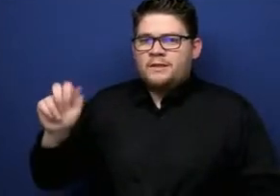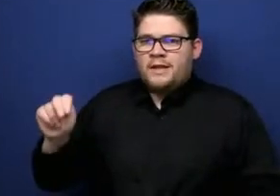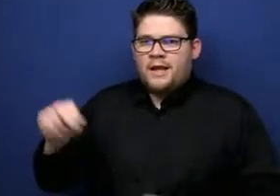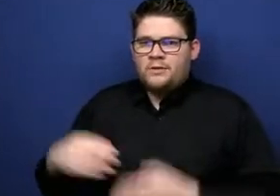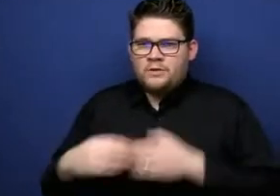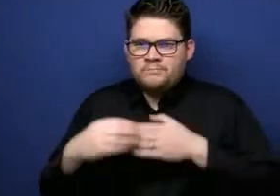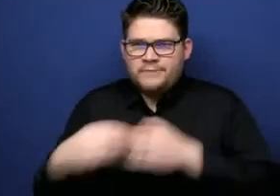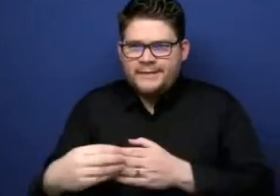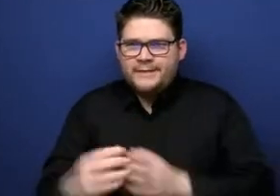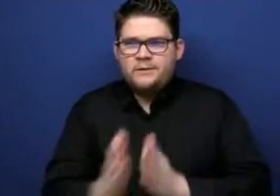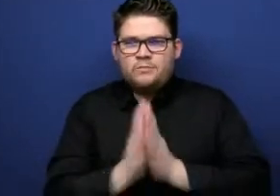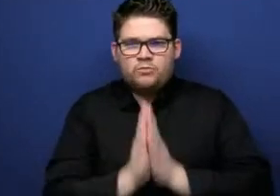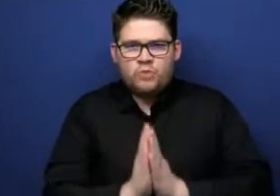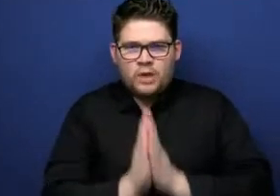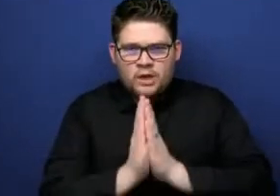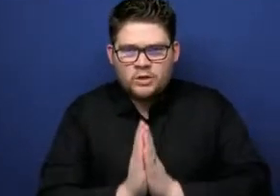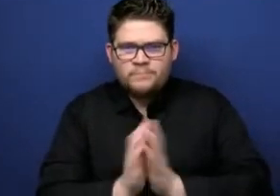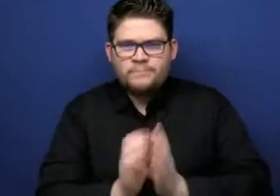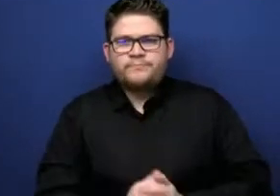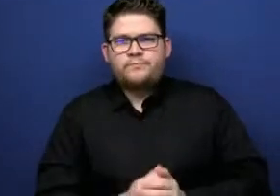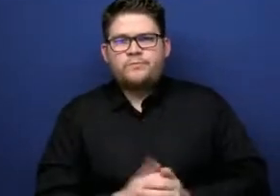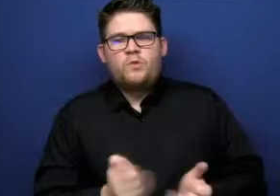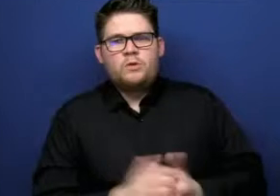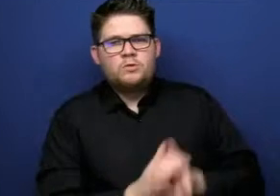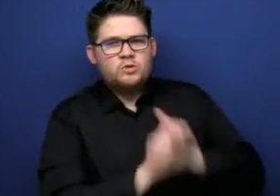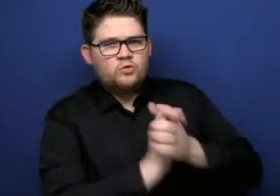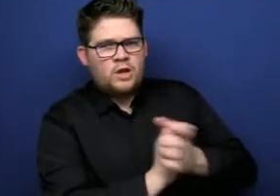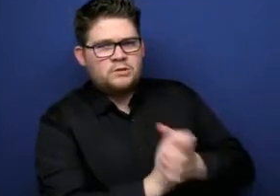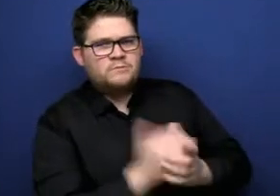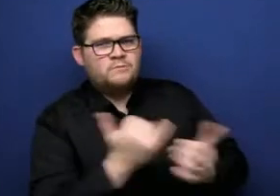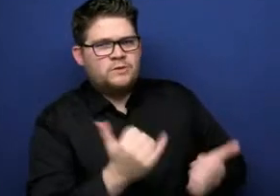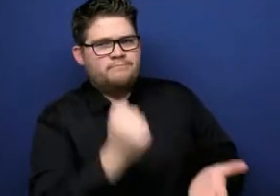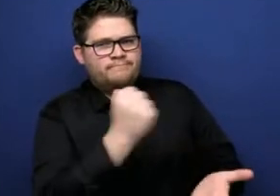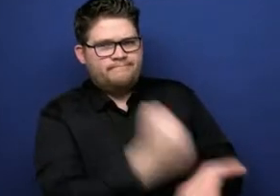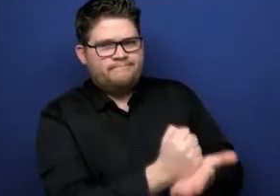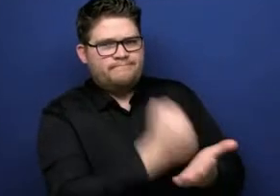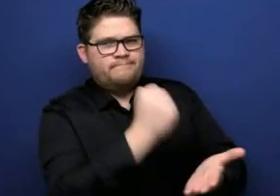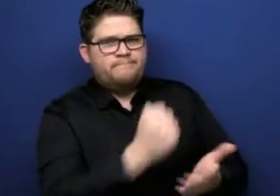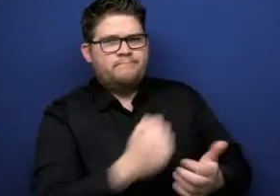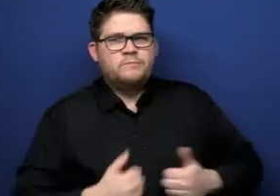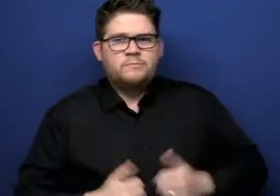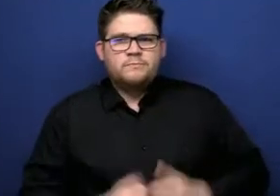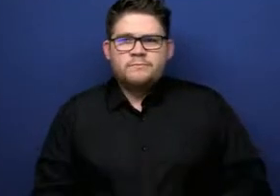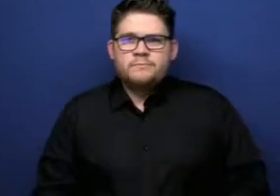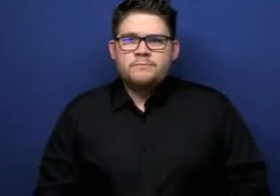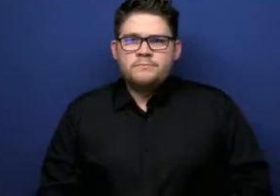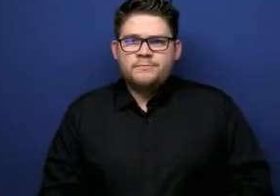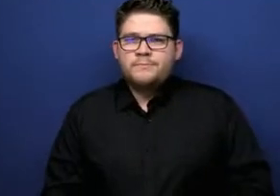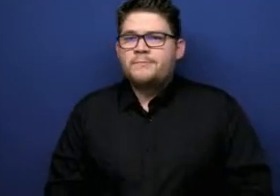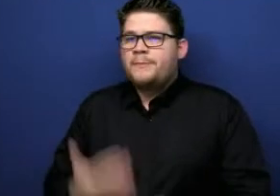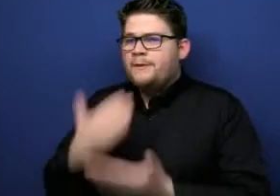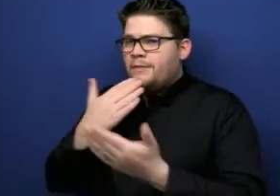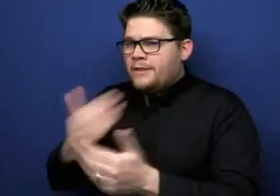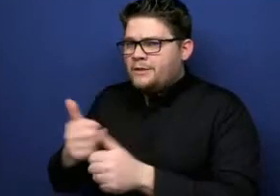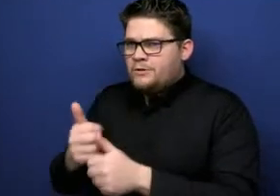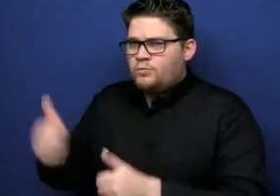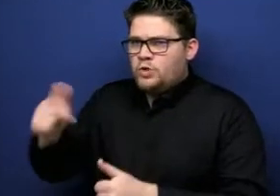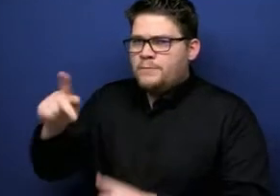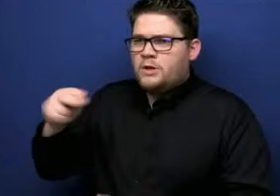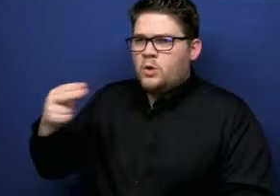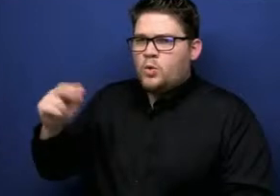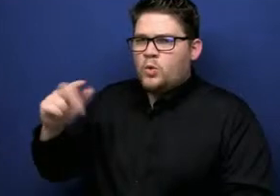citizenship. Thank you, Premier Horgan. Thank you, Premier Horgan, members of our provincial government, and honored